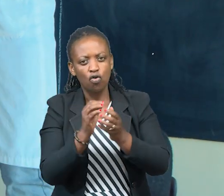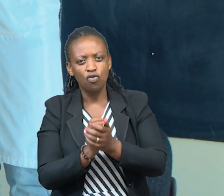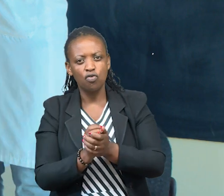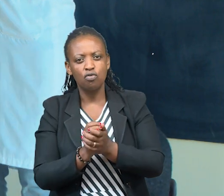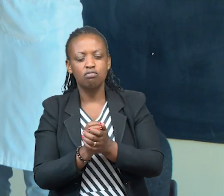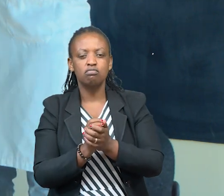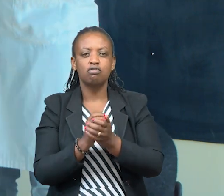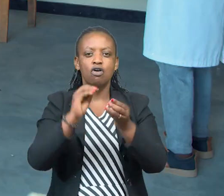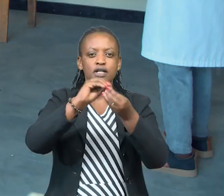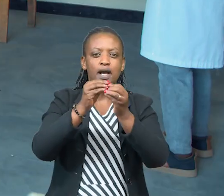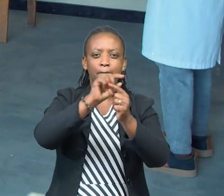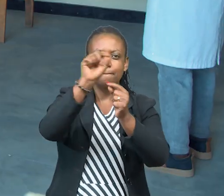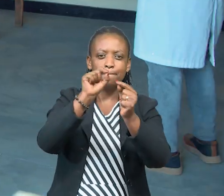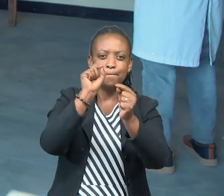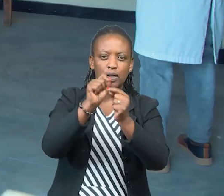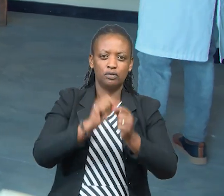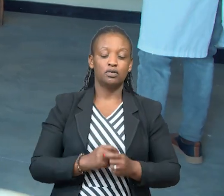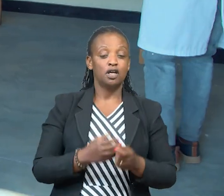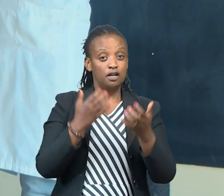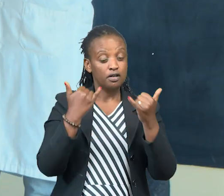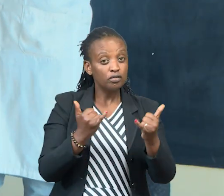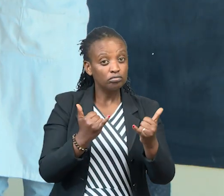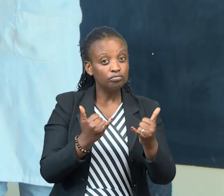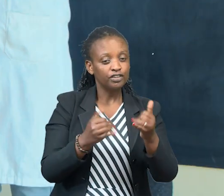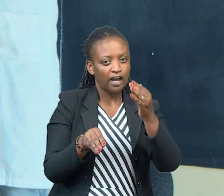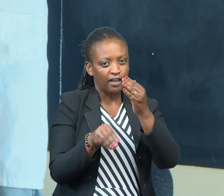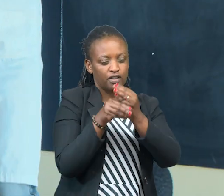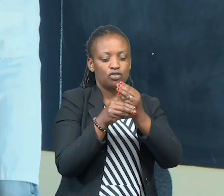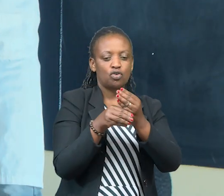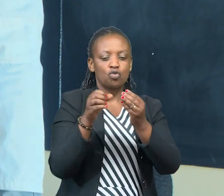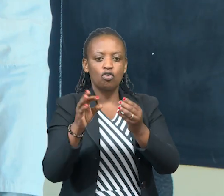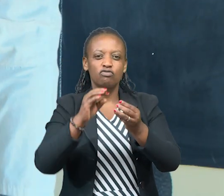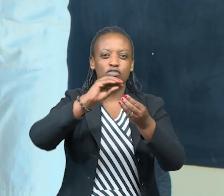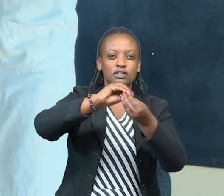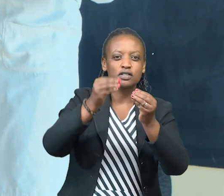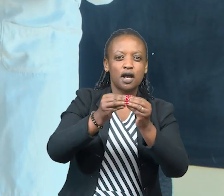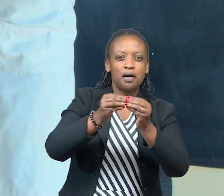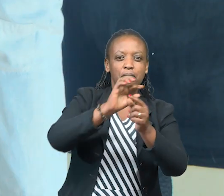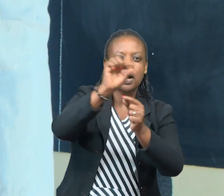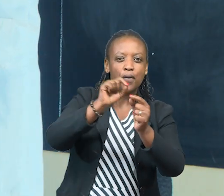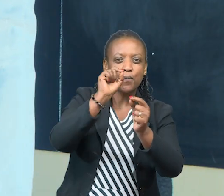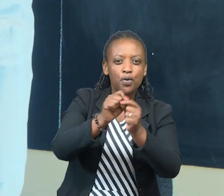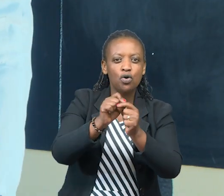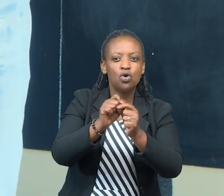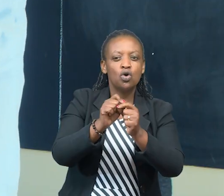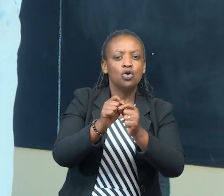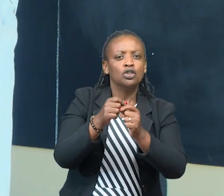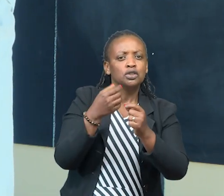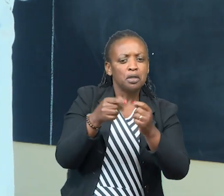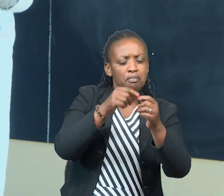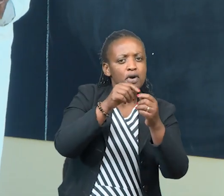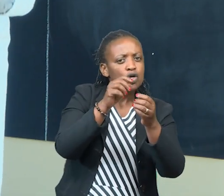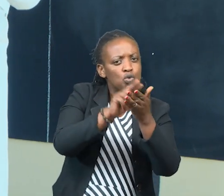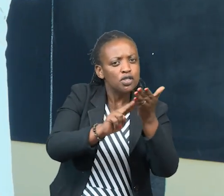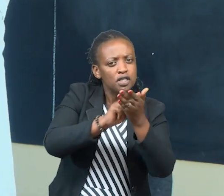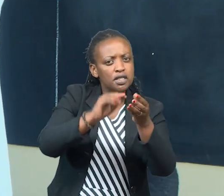Addition of integers. Okay. Today's lesson is addition of integers without using a